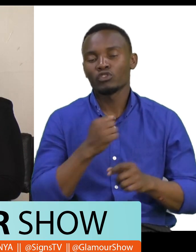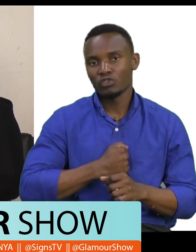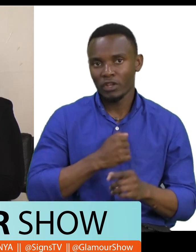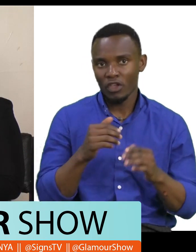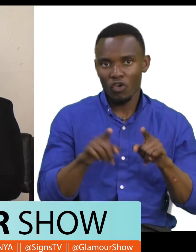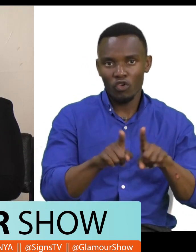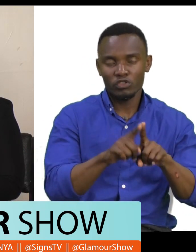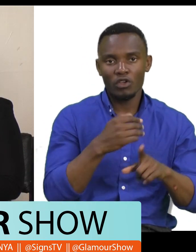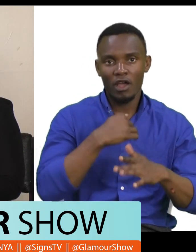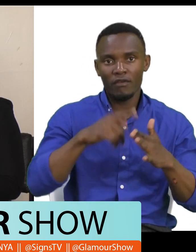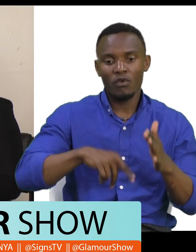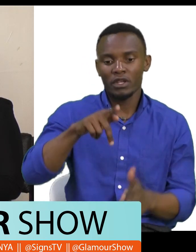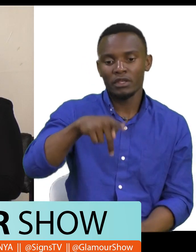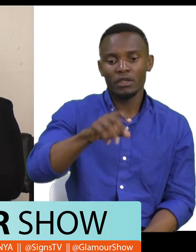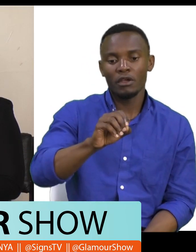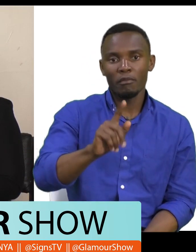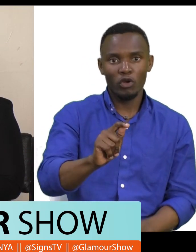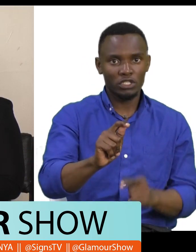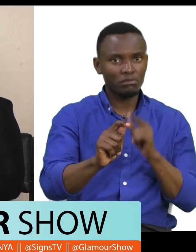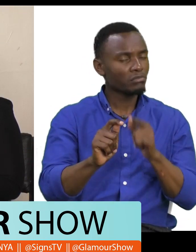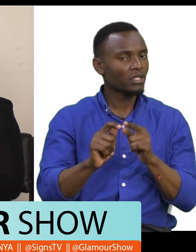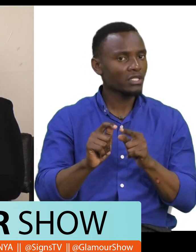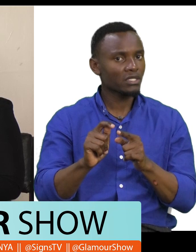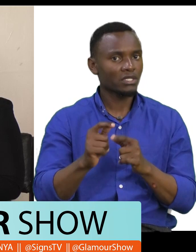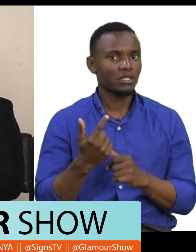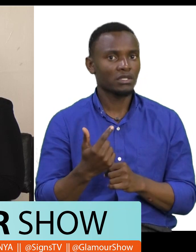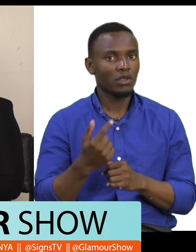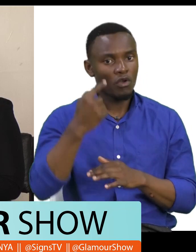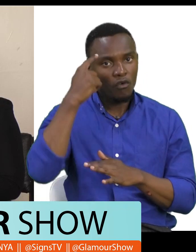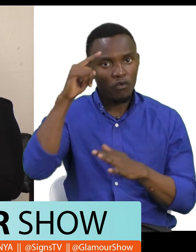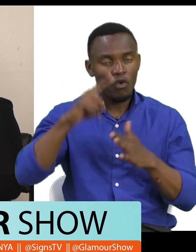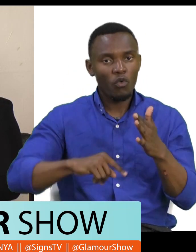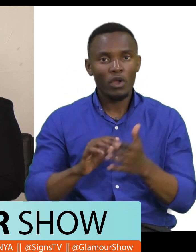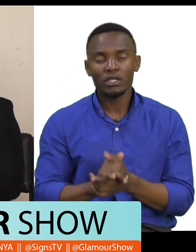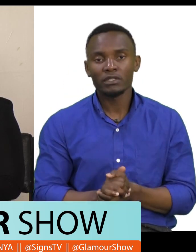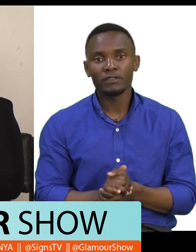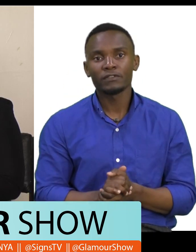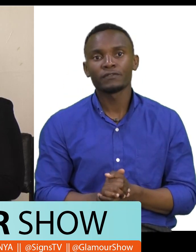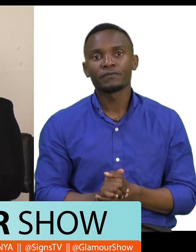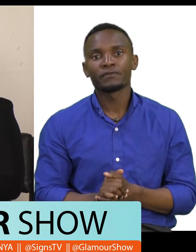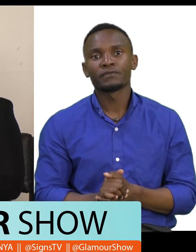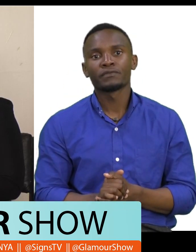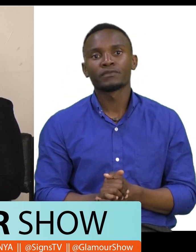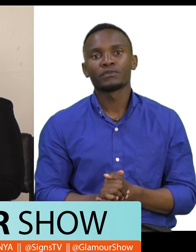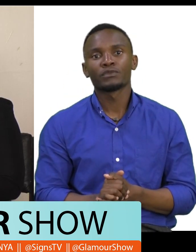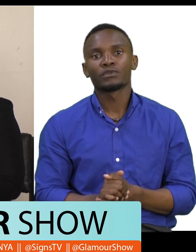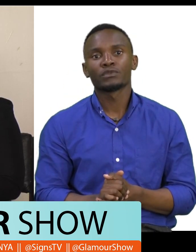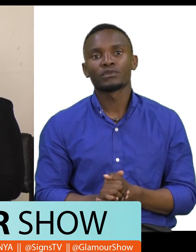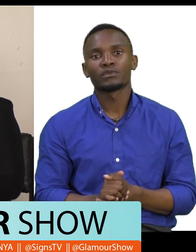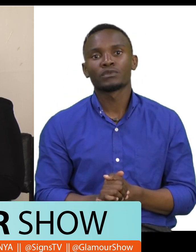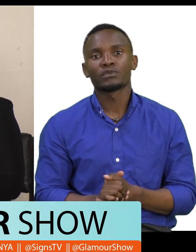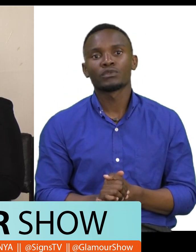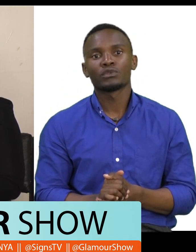we have also a waxing pot. A waxing pot is an equipment. So waxing pot, it is used to melt all to